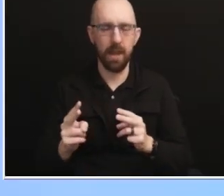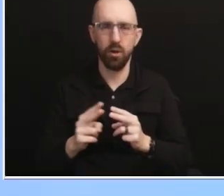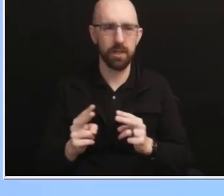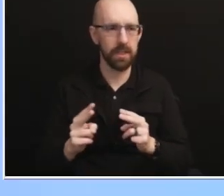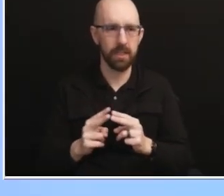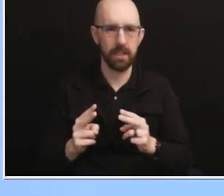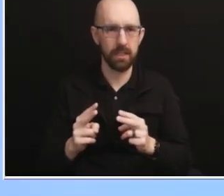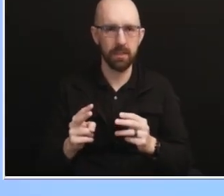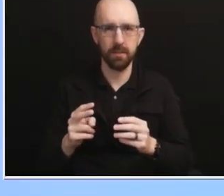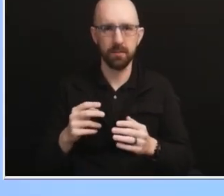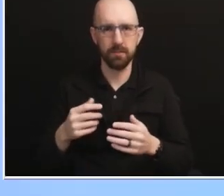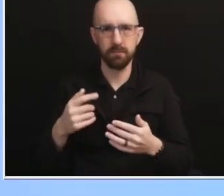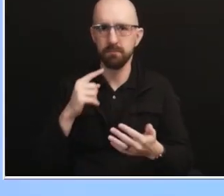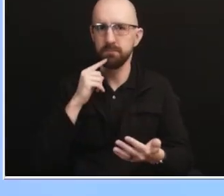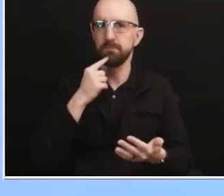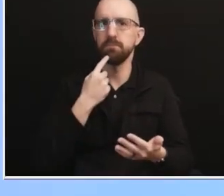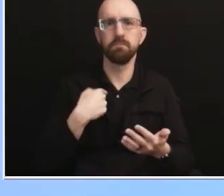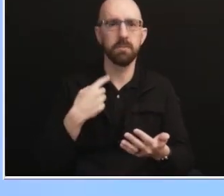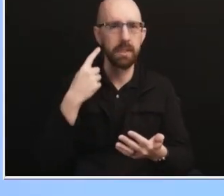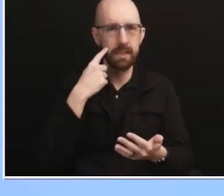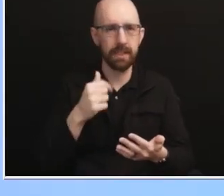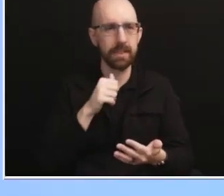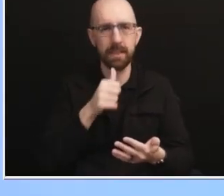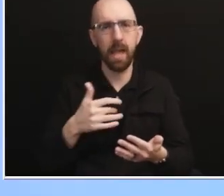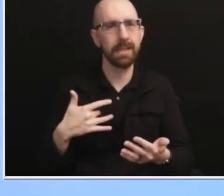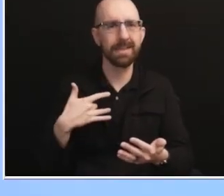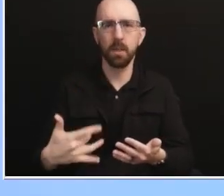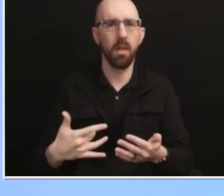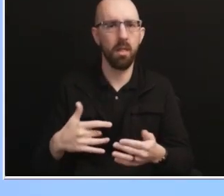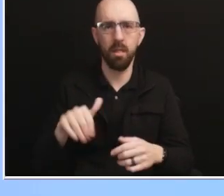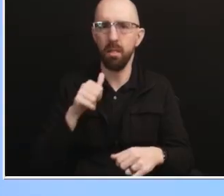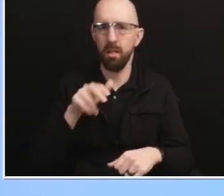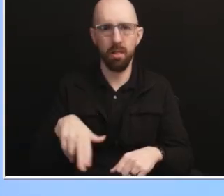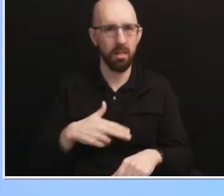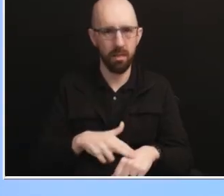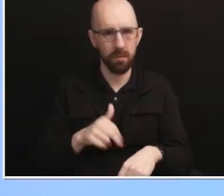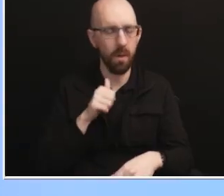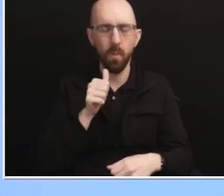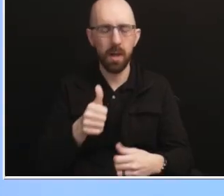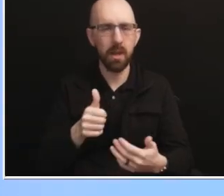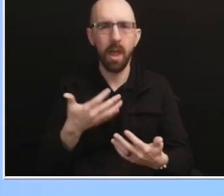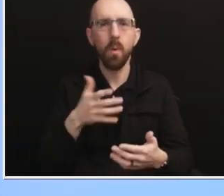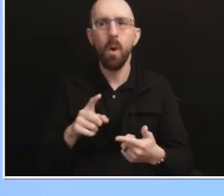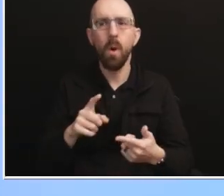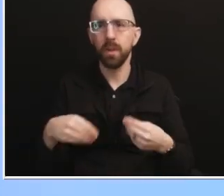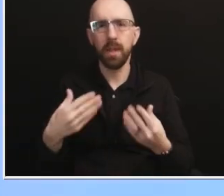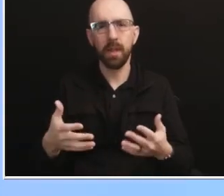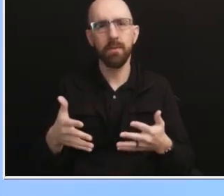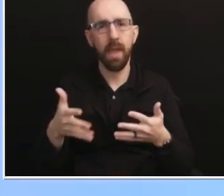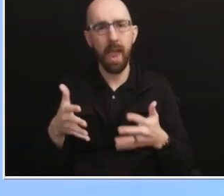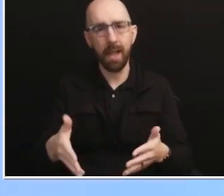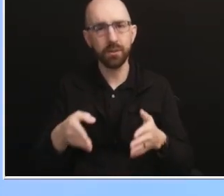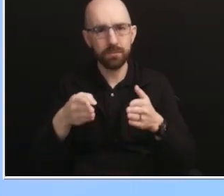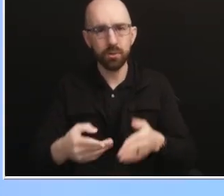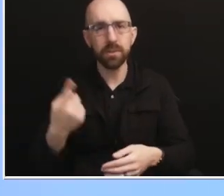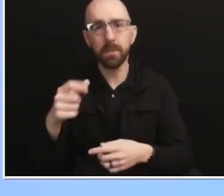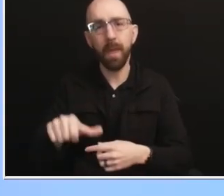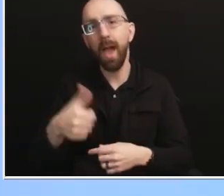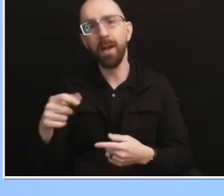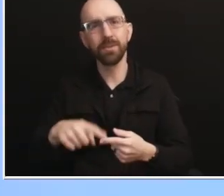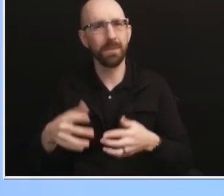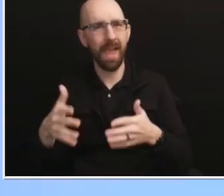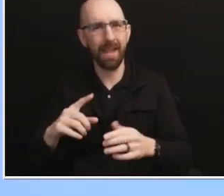pronounced. I think that it's not typical. So I wouldn't, I don't want to give an anxious individual something else to be anxious about with